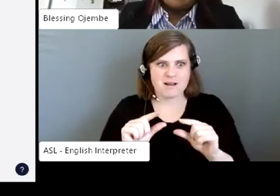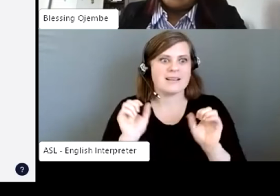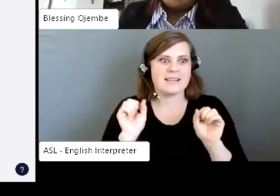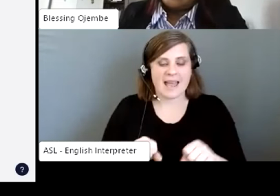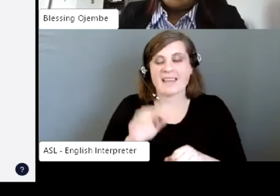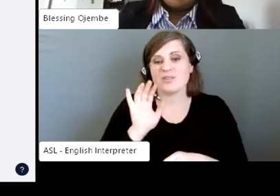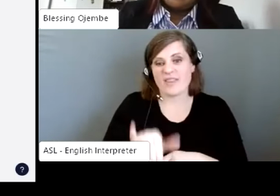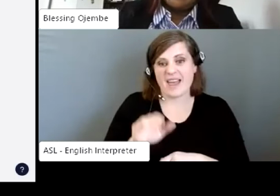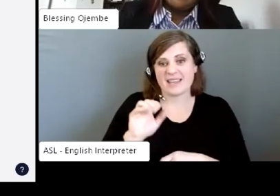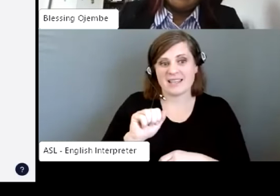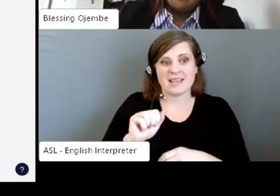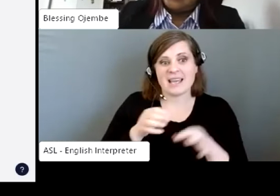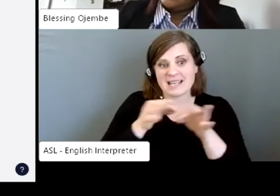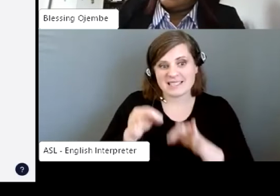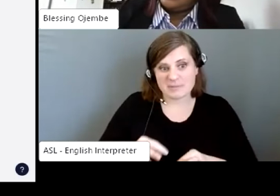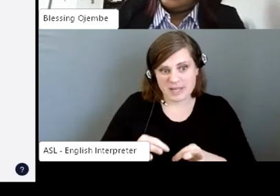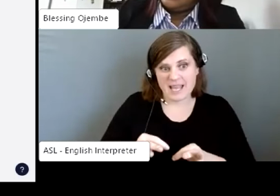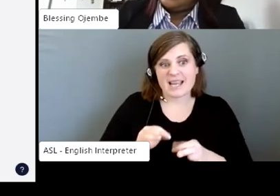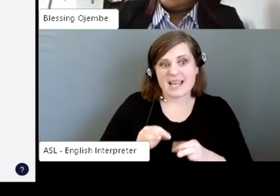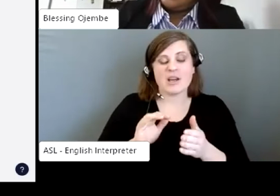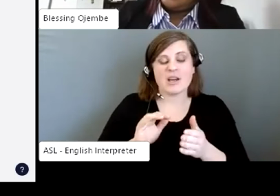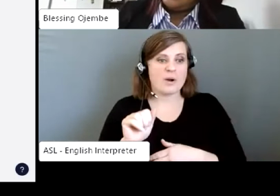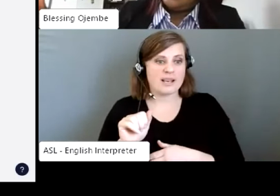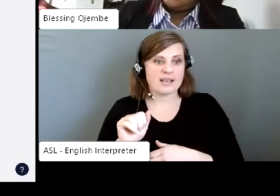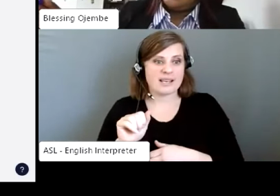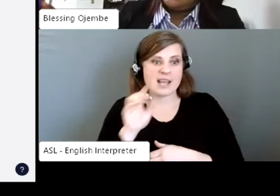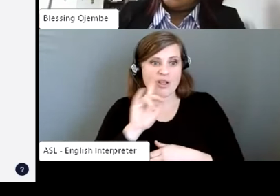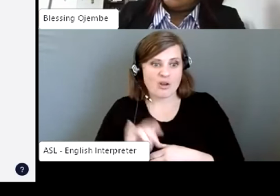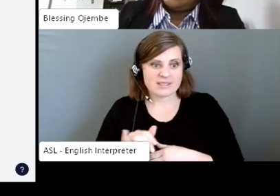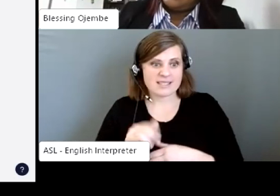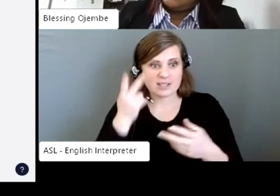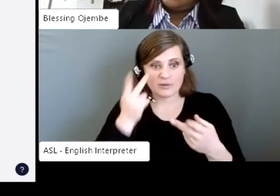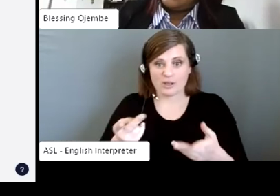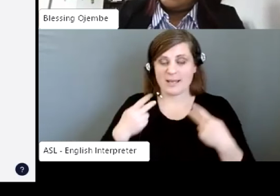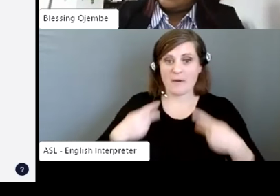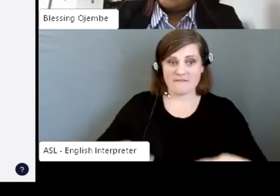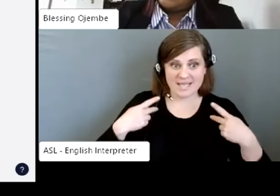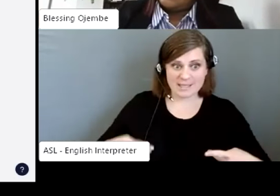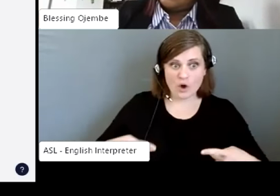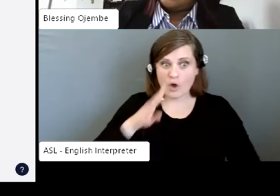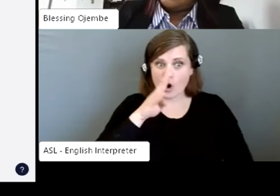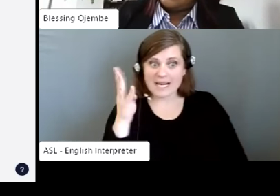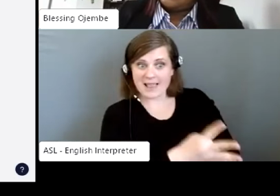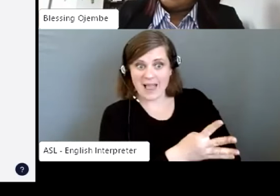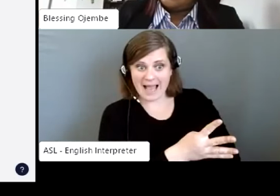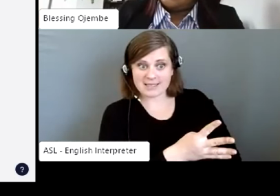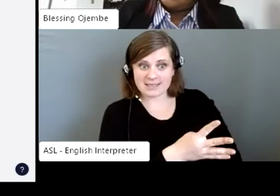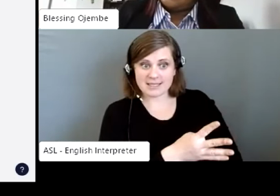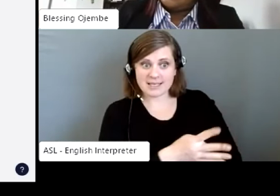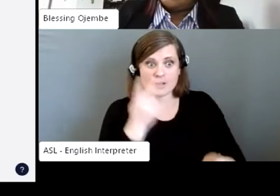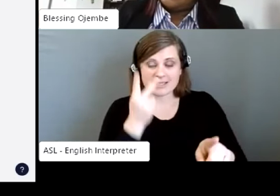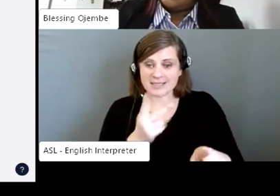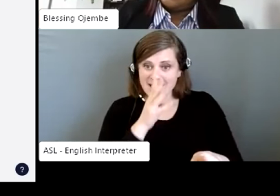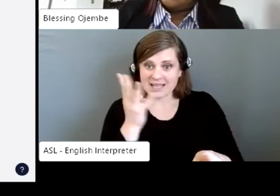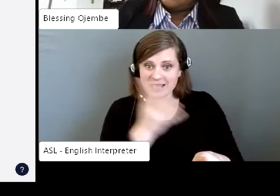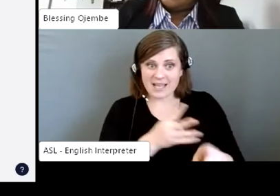is being expanded. A typical example, you see physical is kind of like a neglect. You see how neglect kind of like emerged